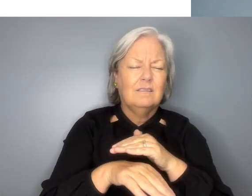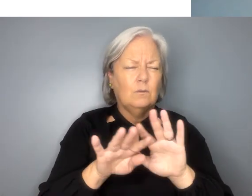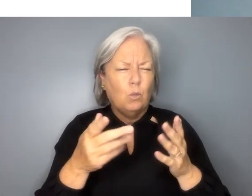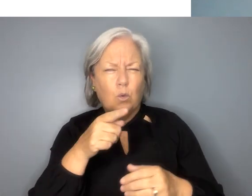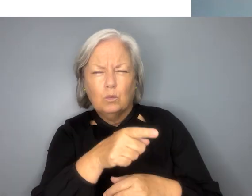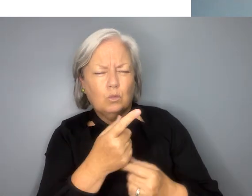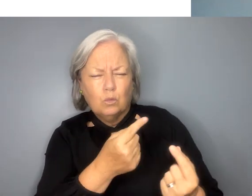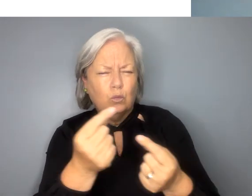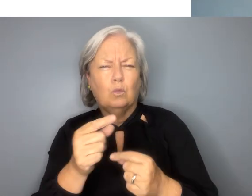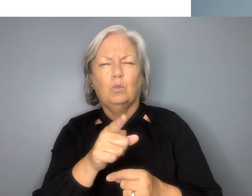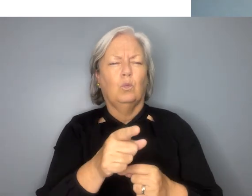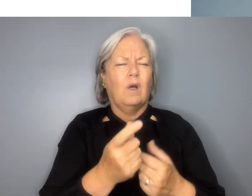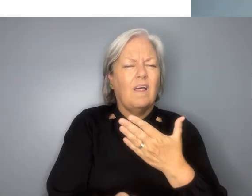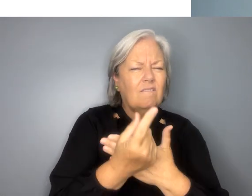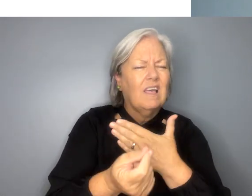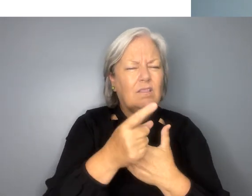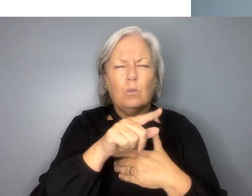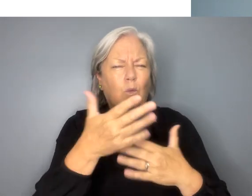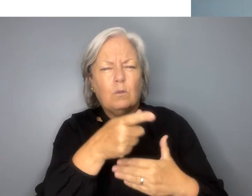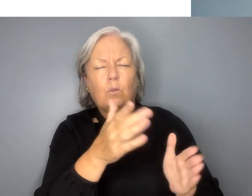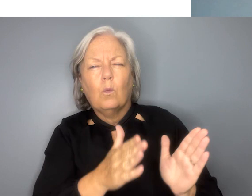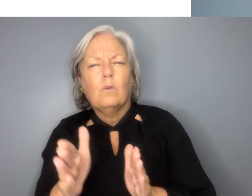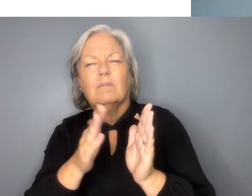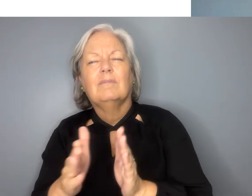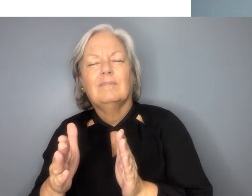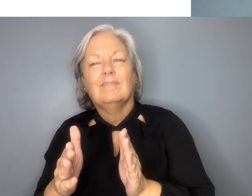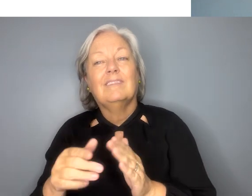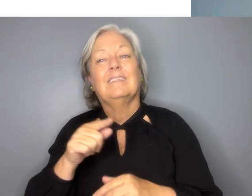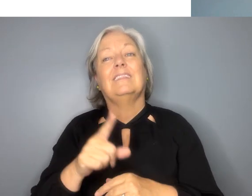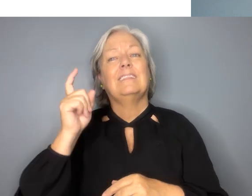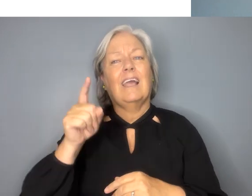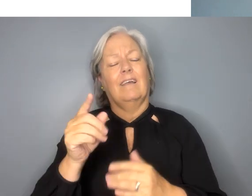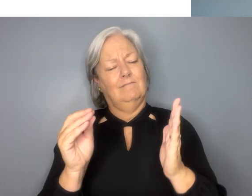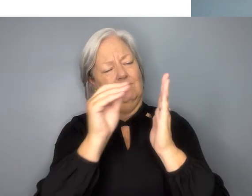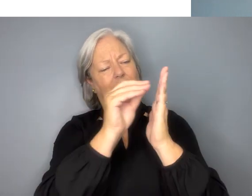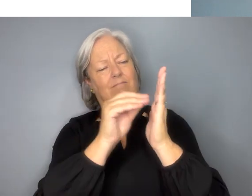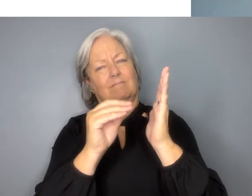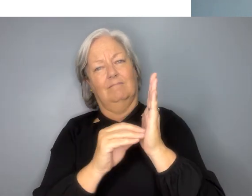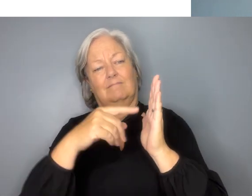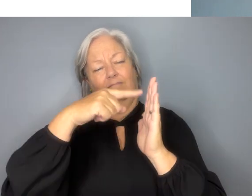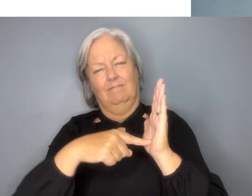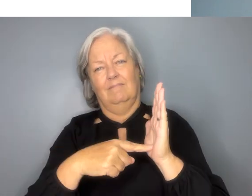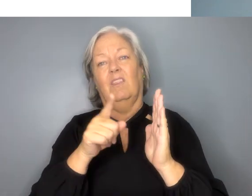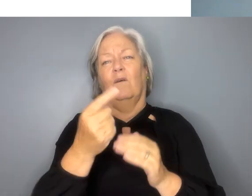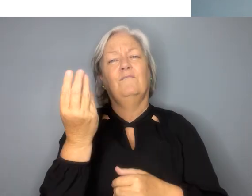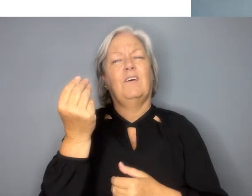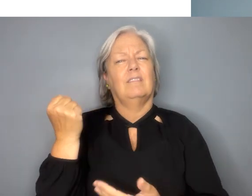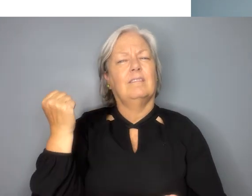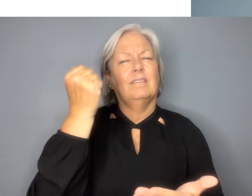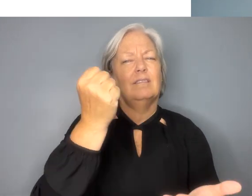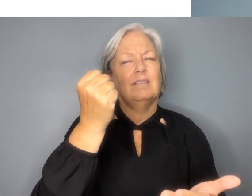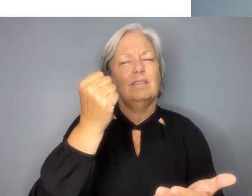what the resources you're making, the events you're organising? Often I think that's how it starts. It does start with putting prompts in with funding